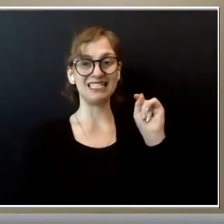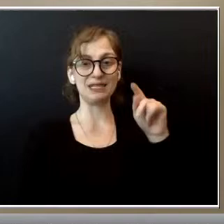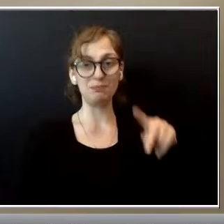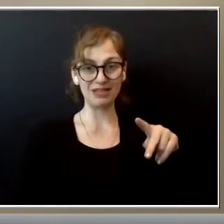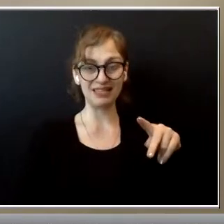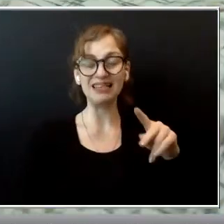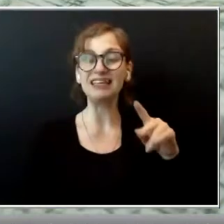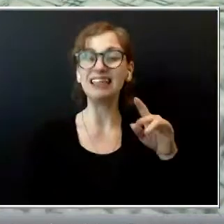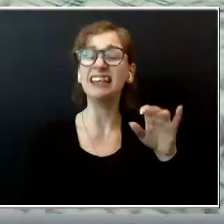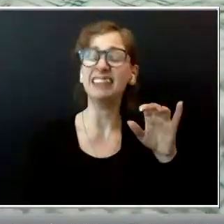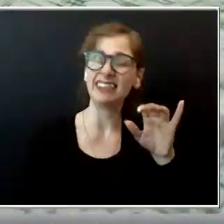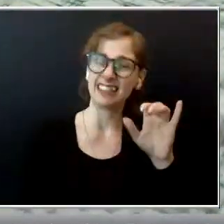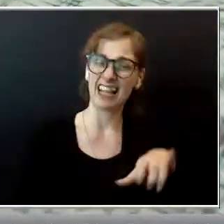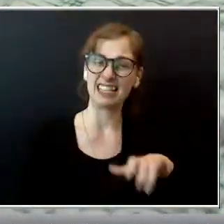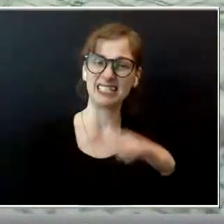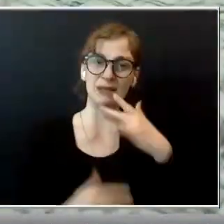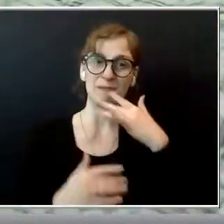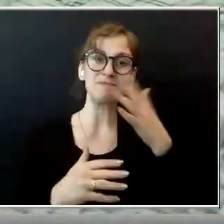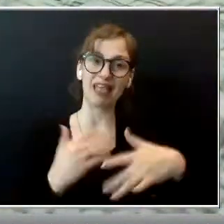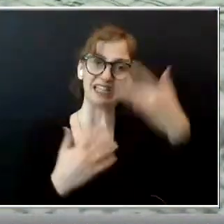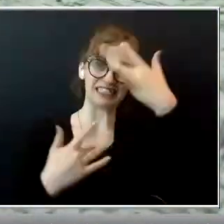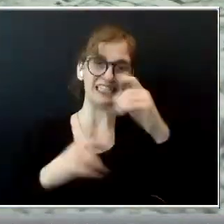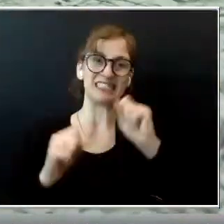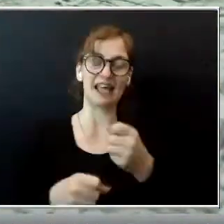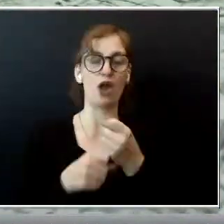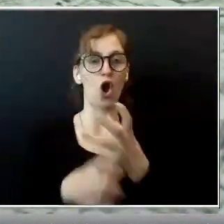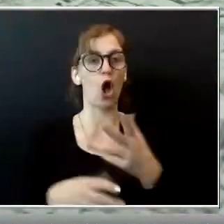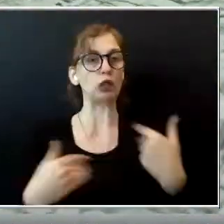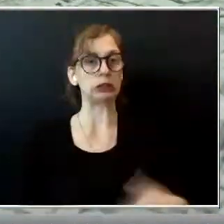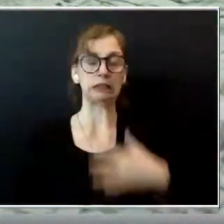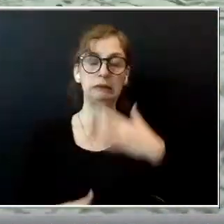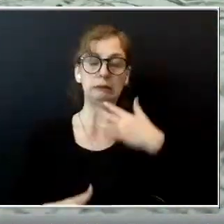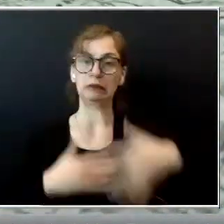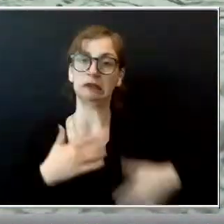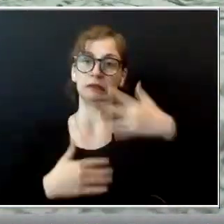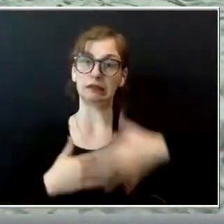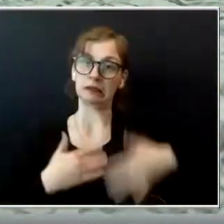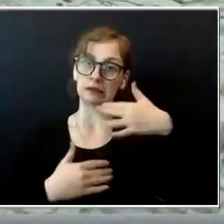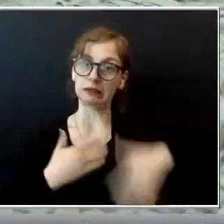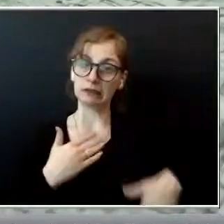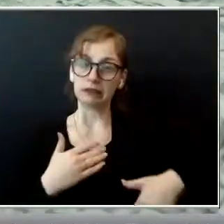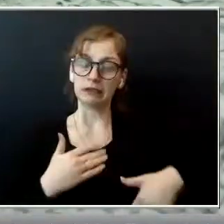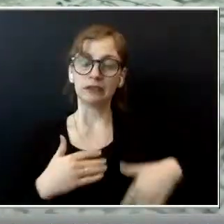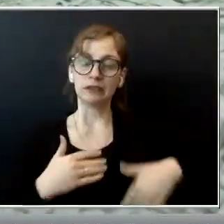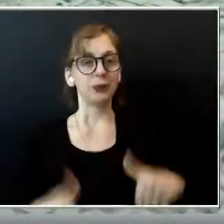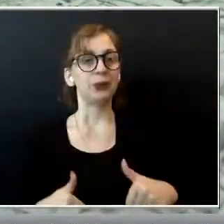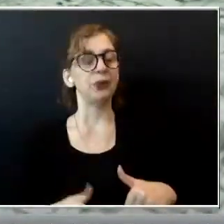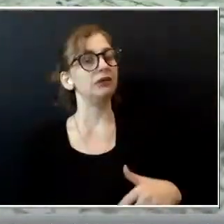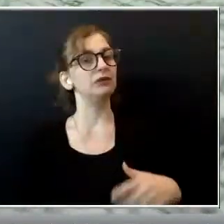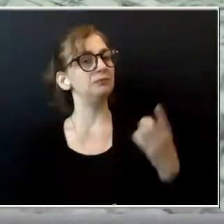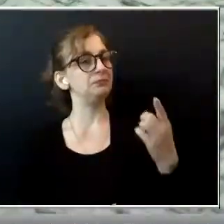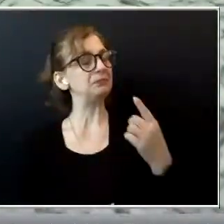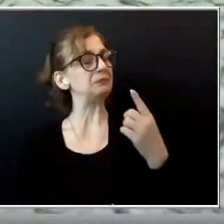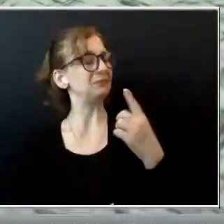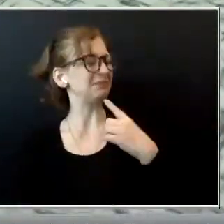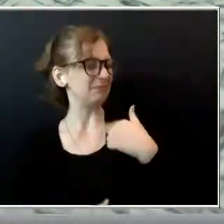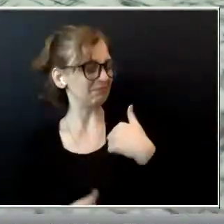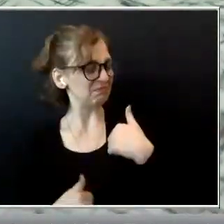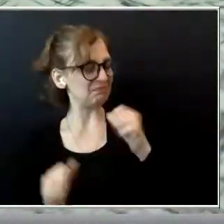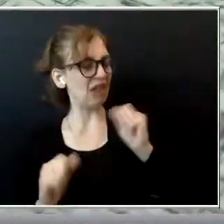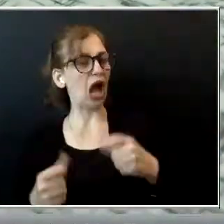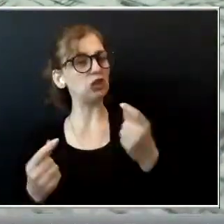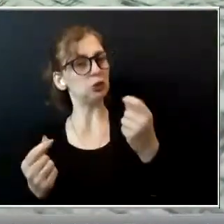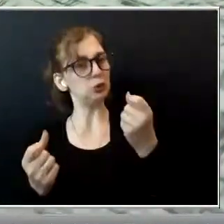his doctors. I'm able to do a lot of things that a lot of 79-year-old people are not able to do. And